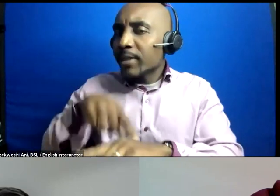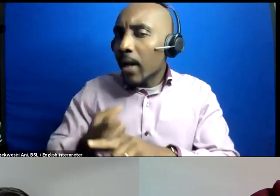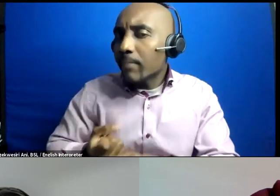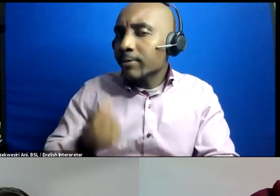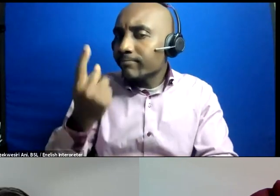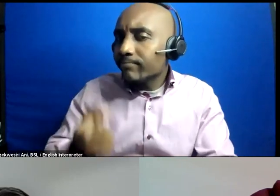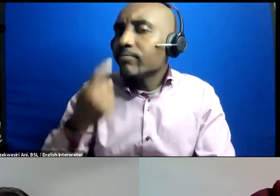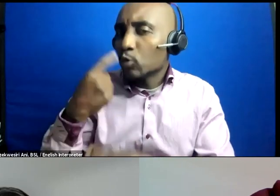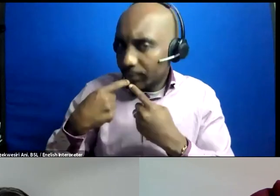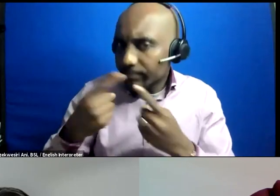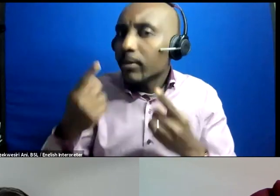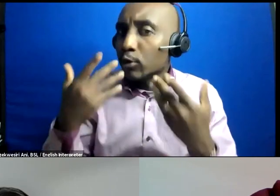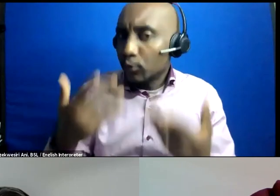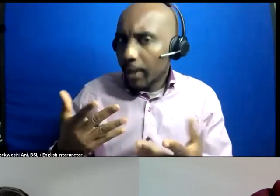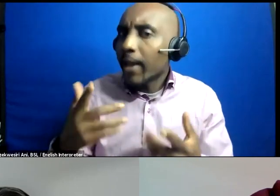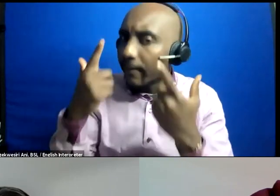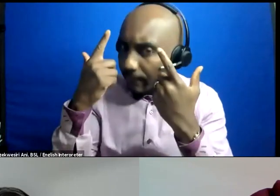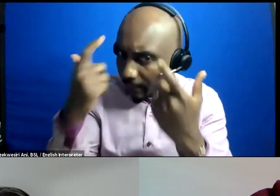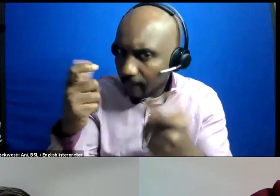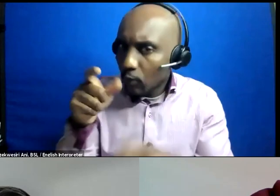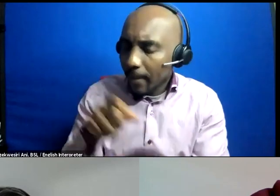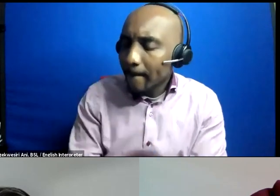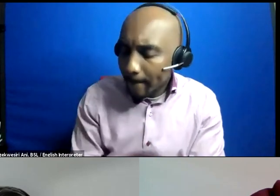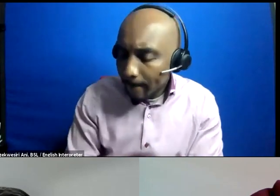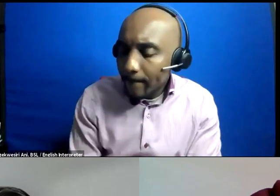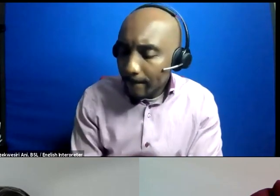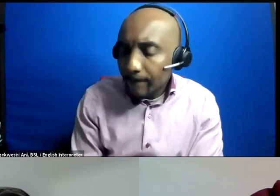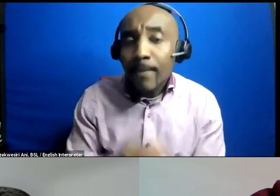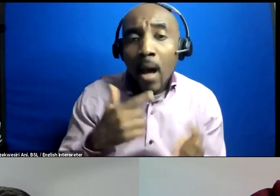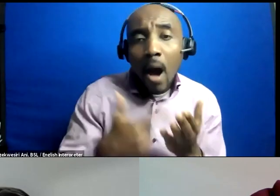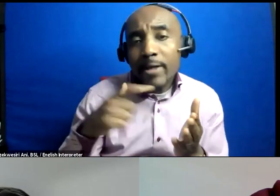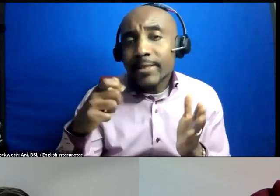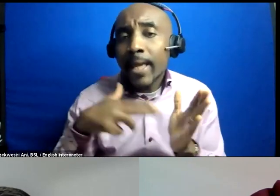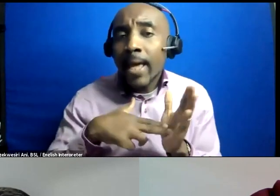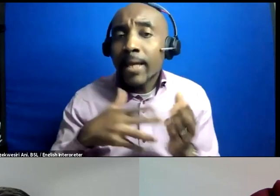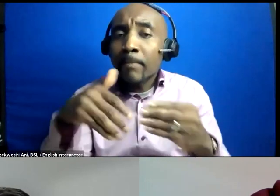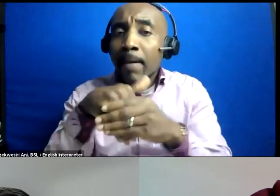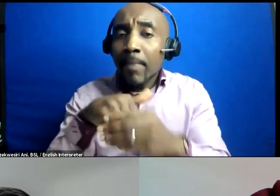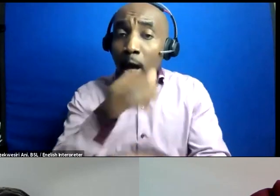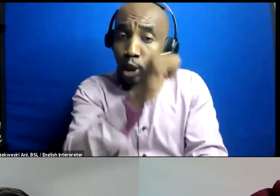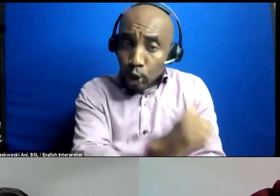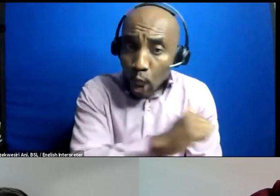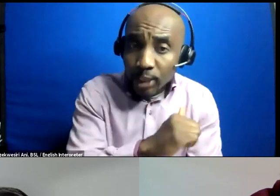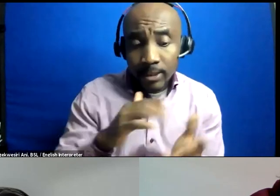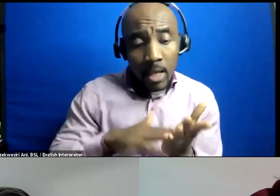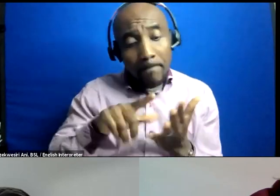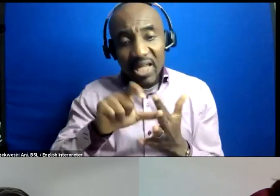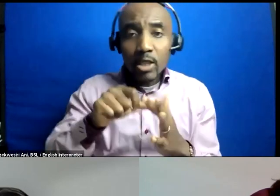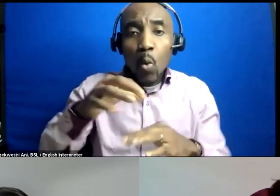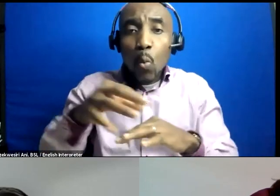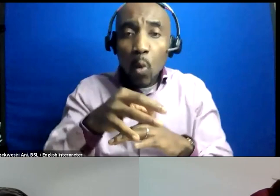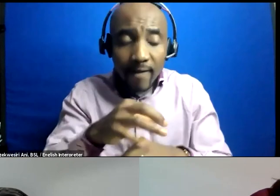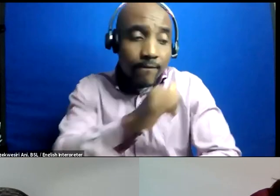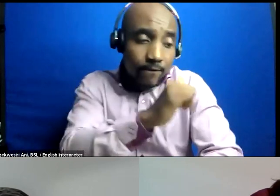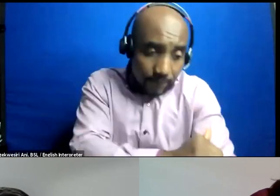numbers to be mindful of. RCN members, our nurses, midwives, and healthcare support workers, believe that this disparity